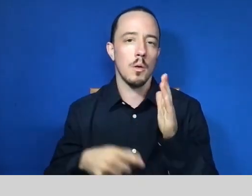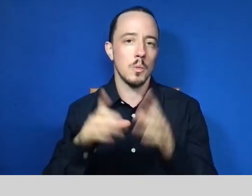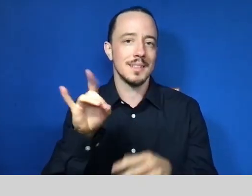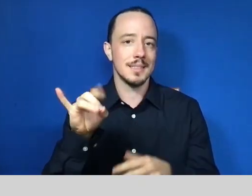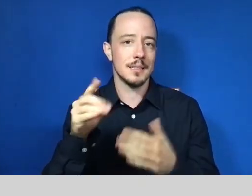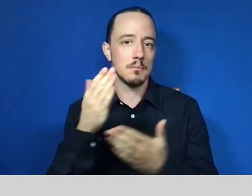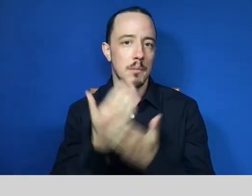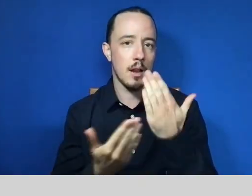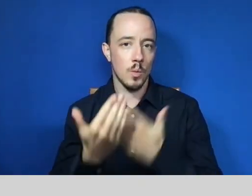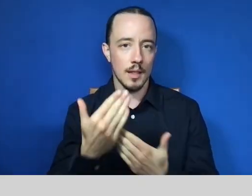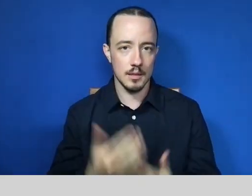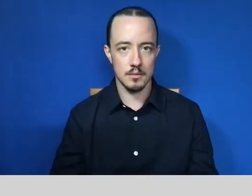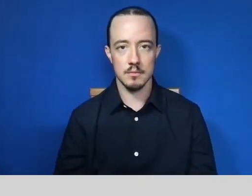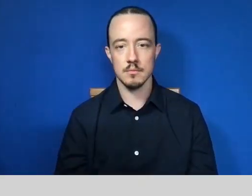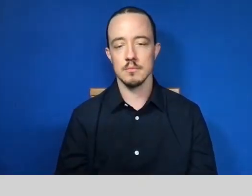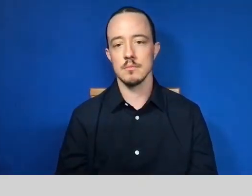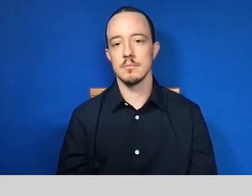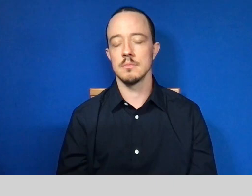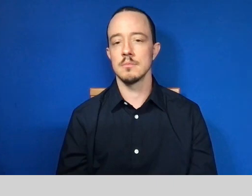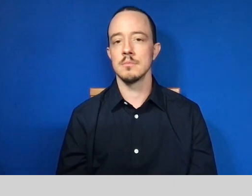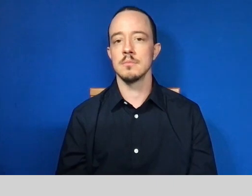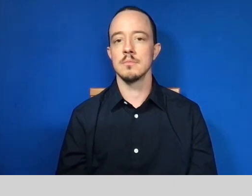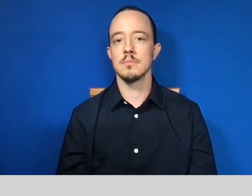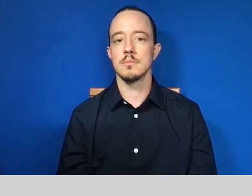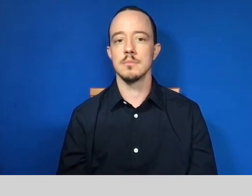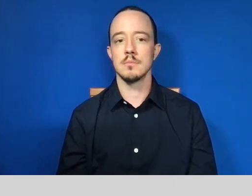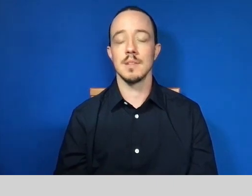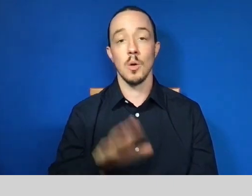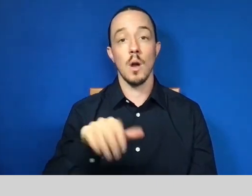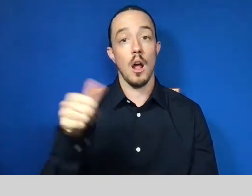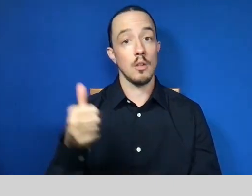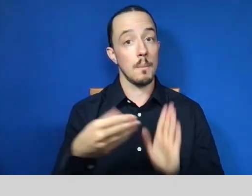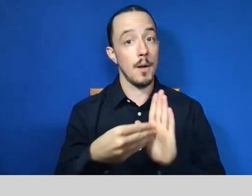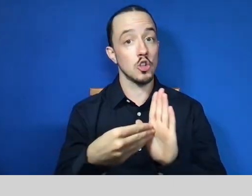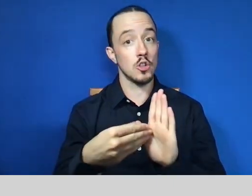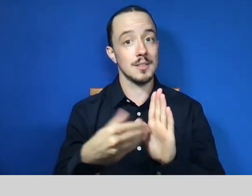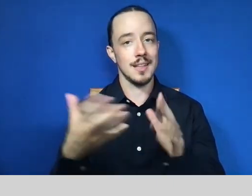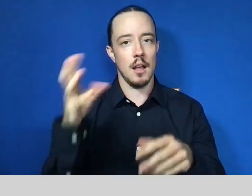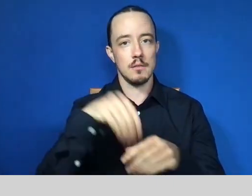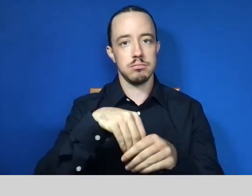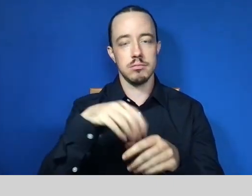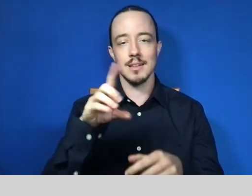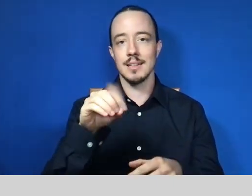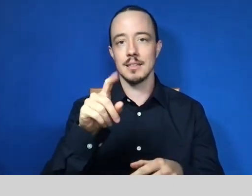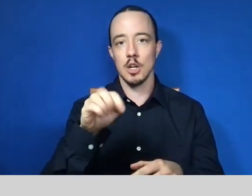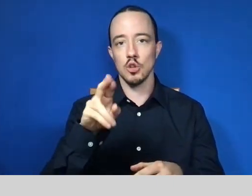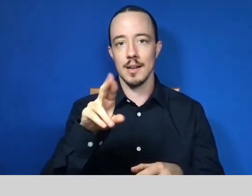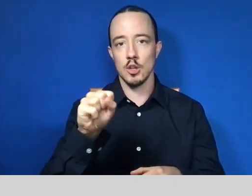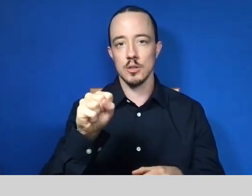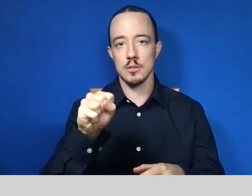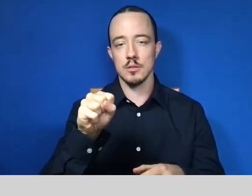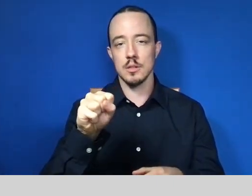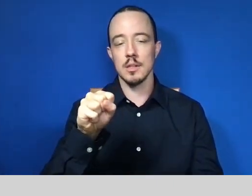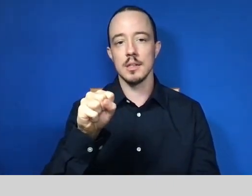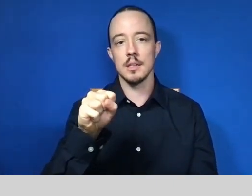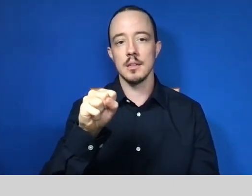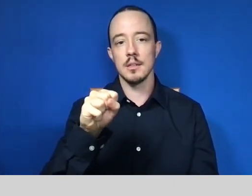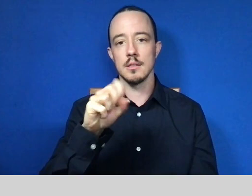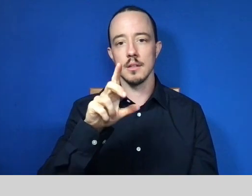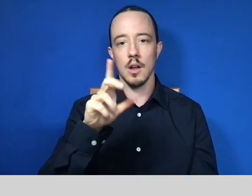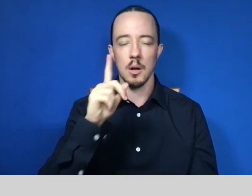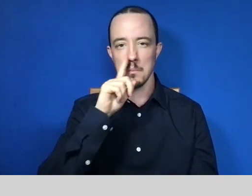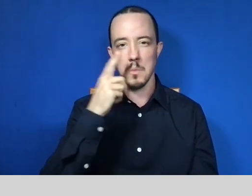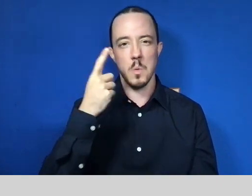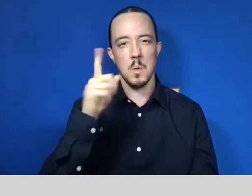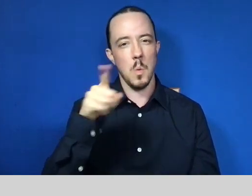created manually. The other modules that contain decorators are quite boring. They contain only the definition of